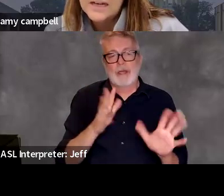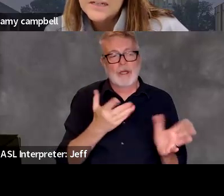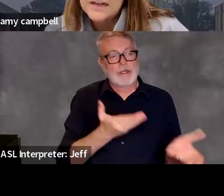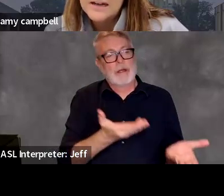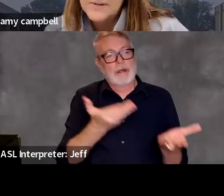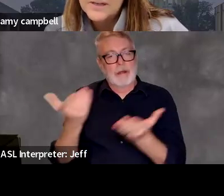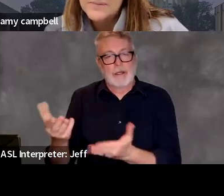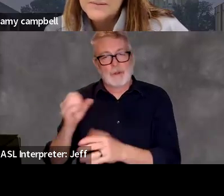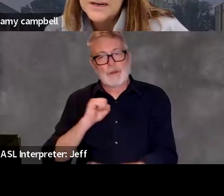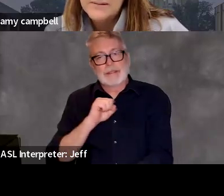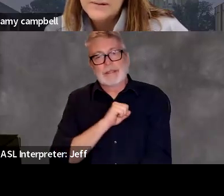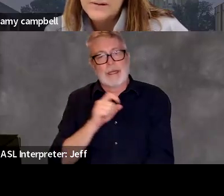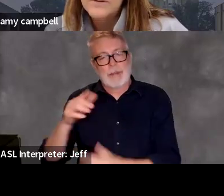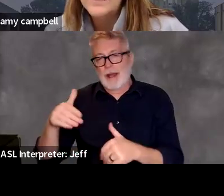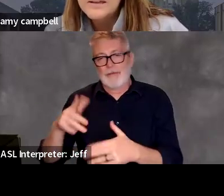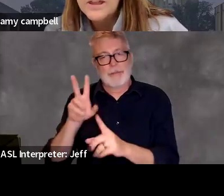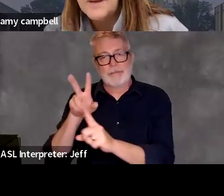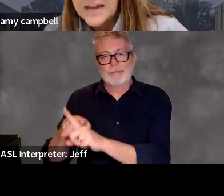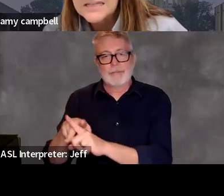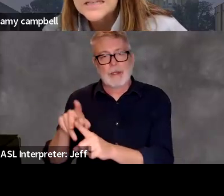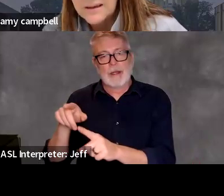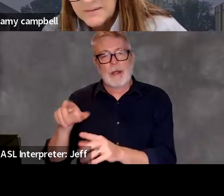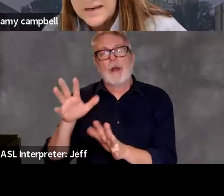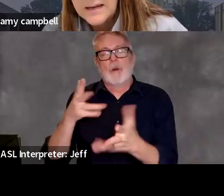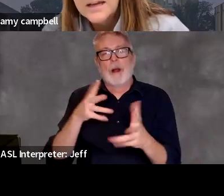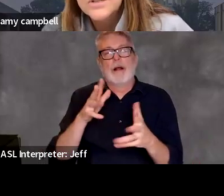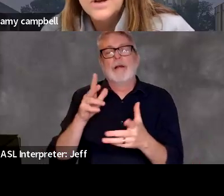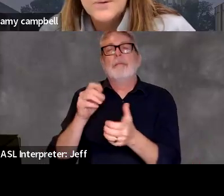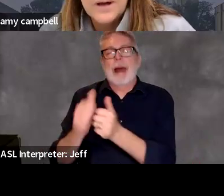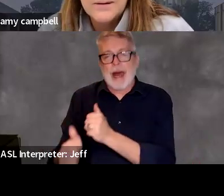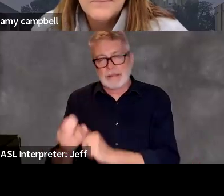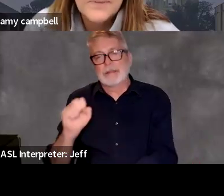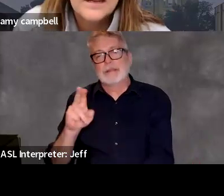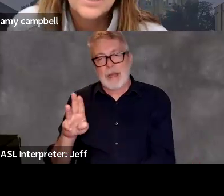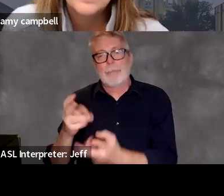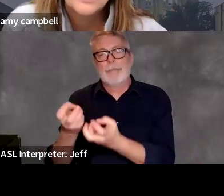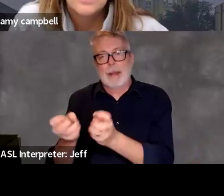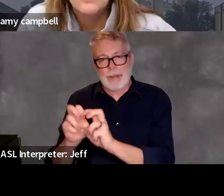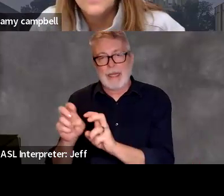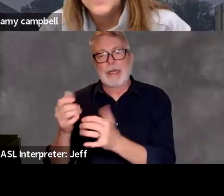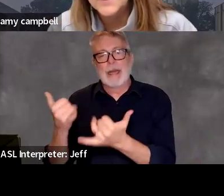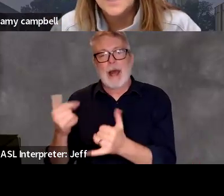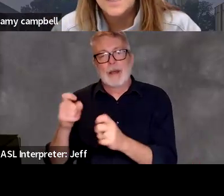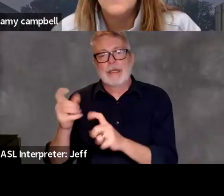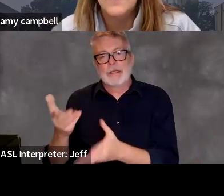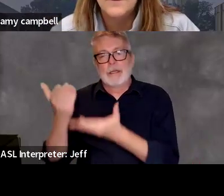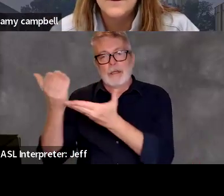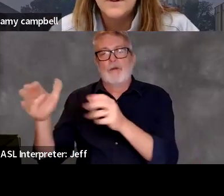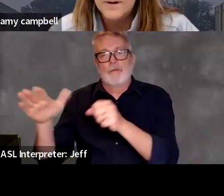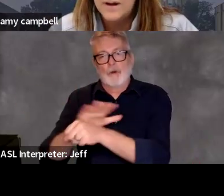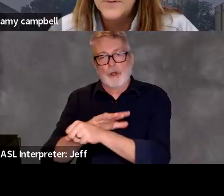yet assigned a subcommittee, or they passed the subcommittee. So it just needs to go to the full